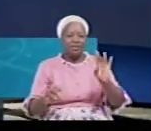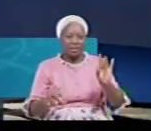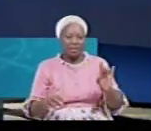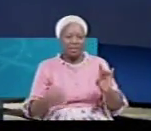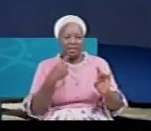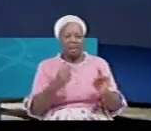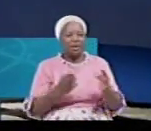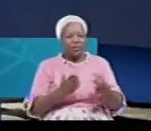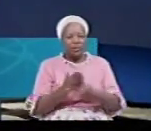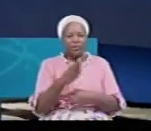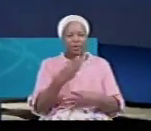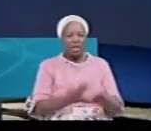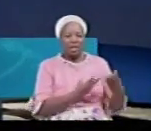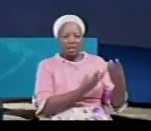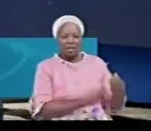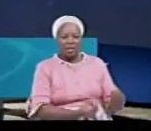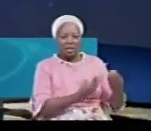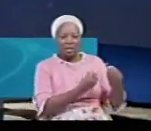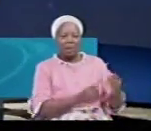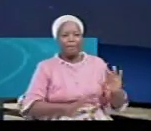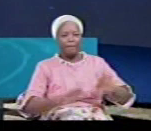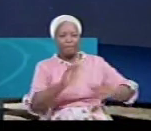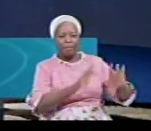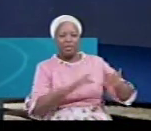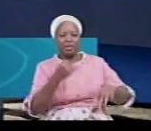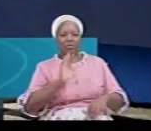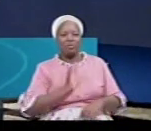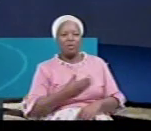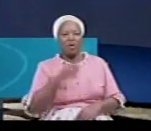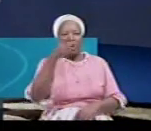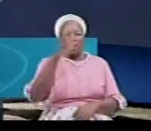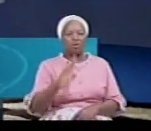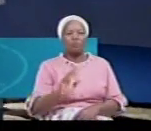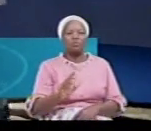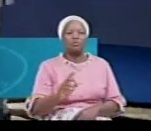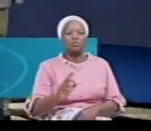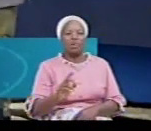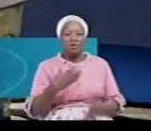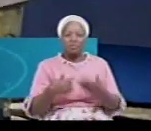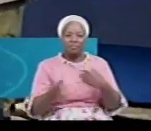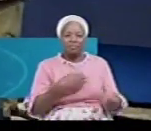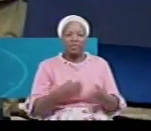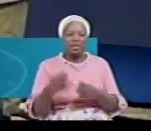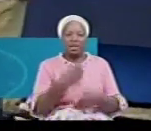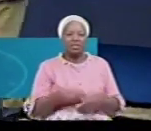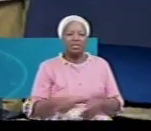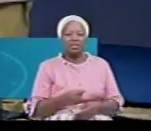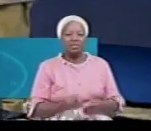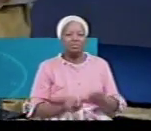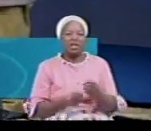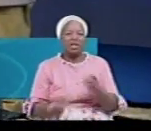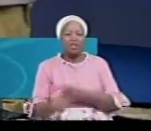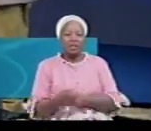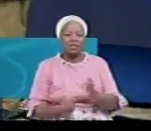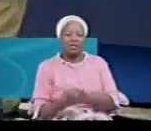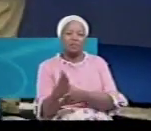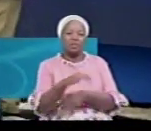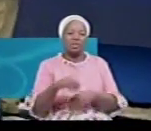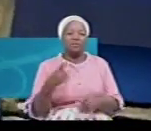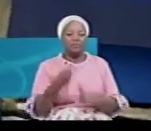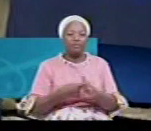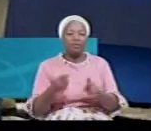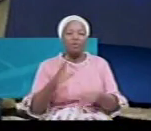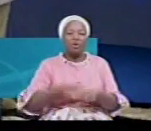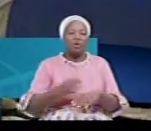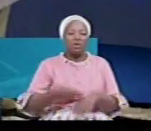the tender mercy of our God, whereby the day spring from on high